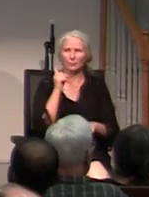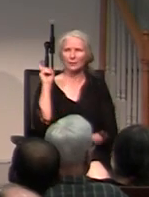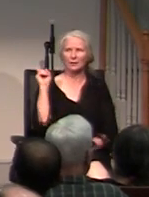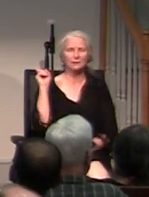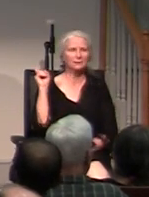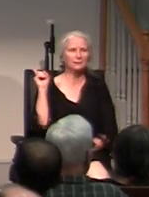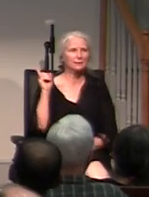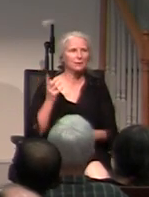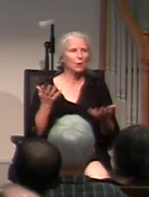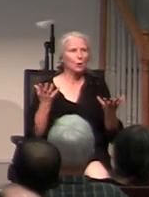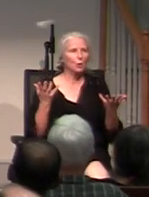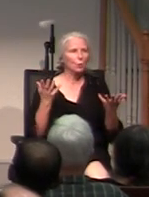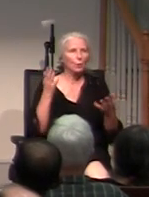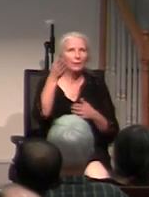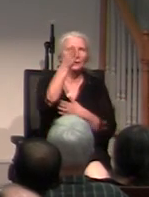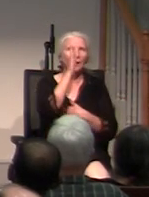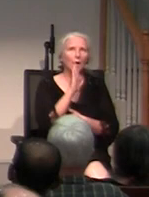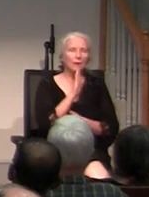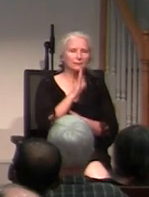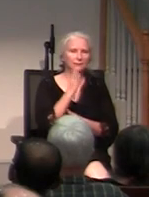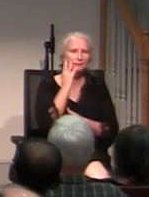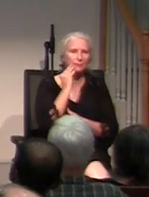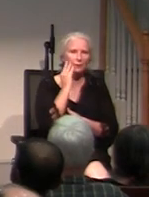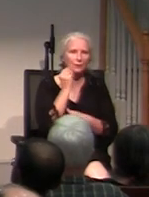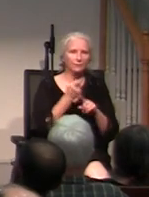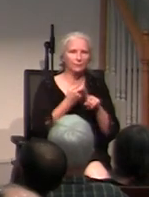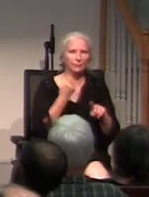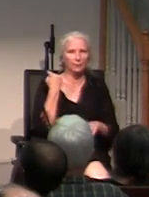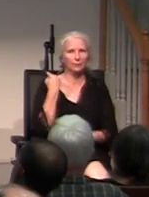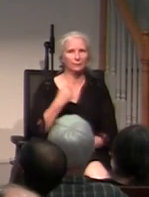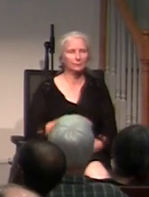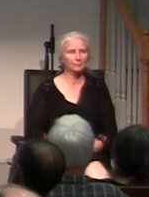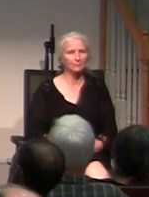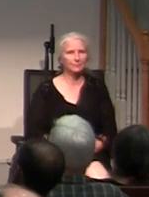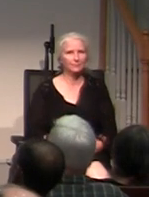God's experience was here.